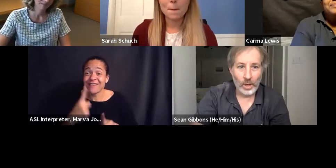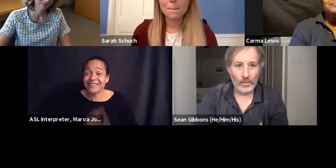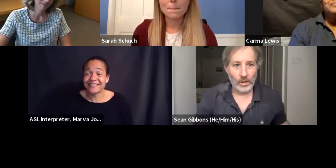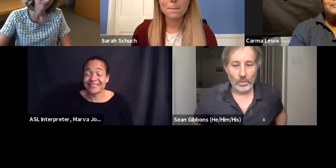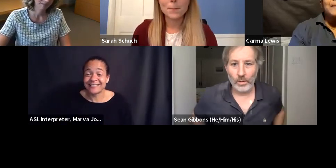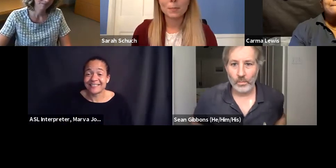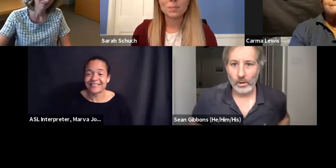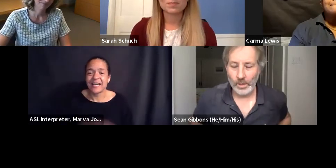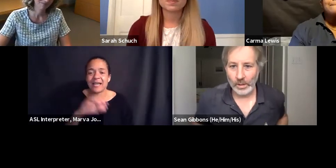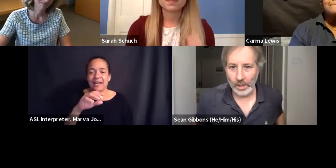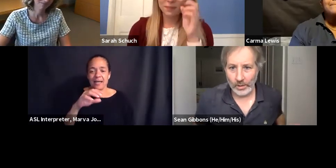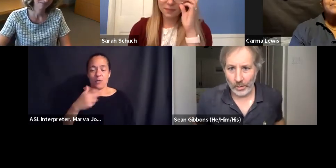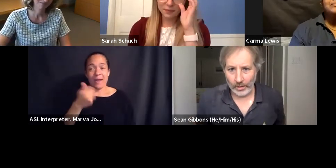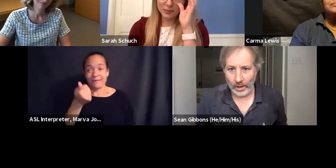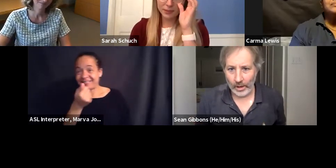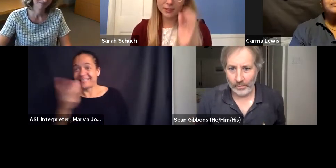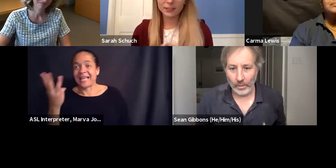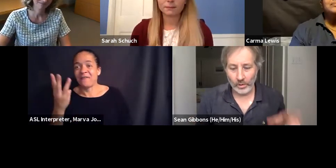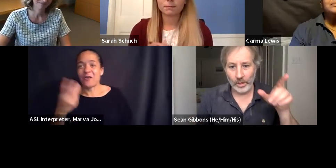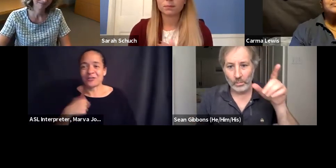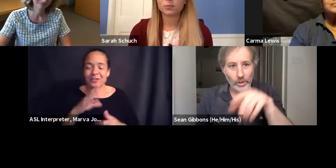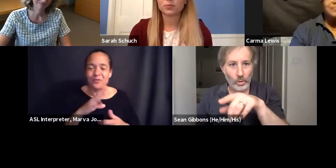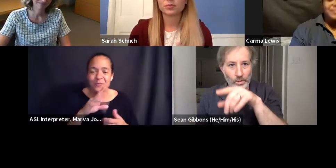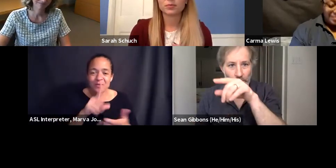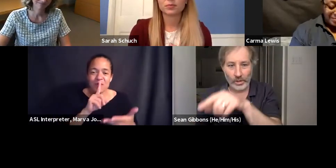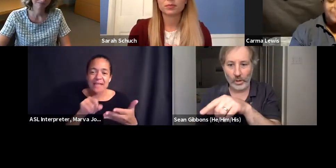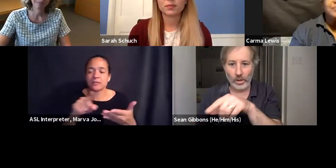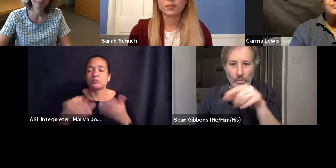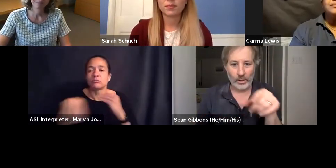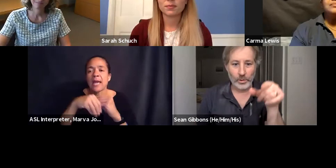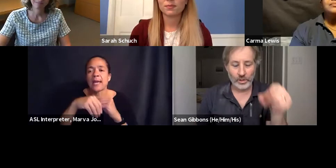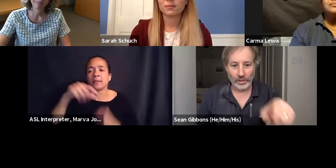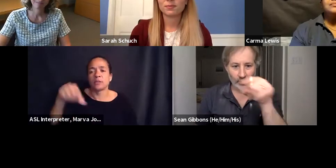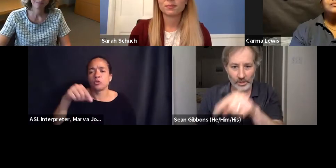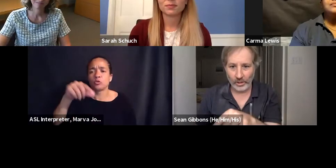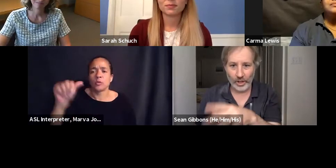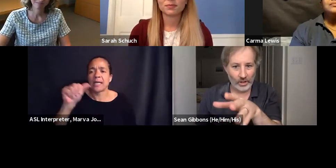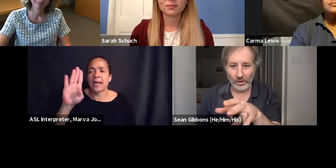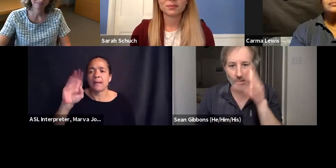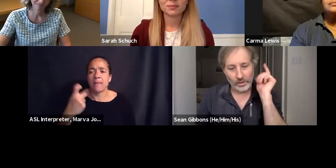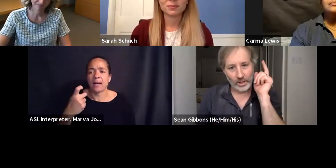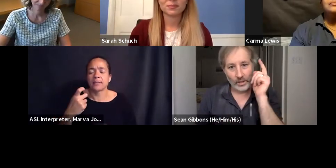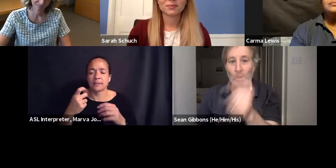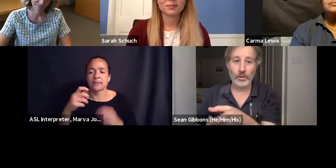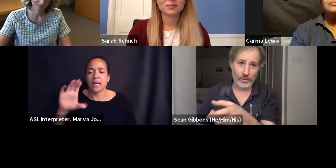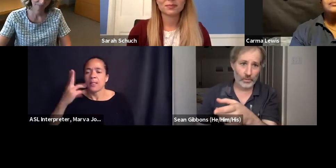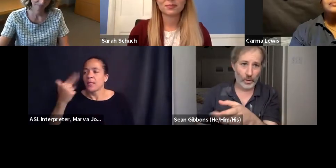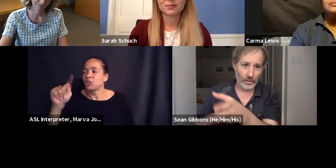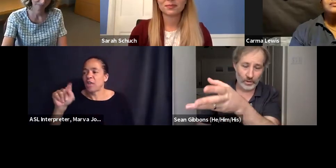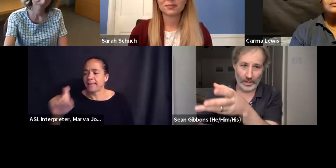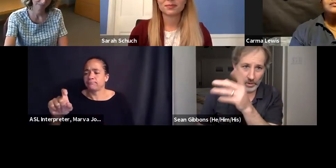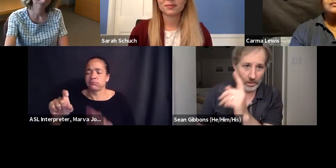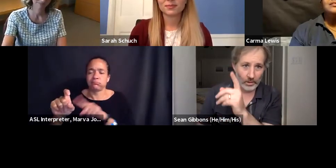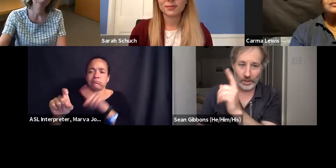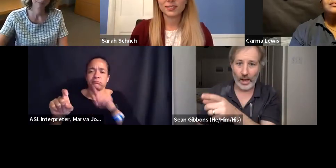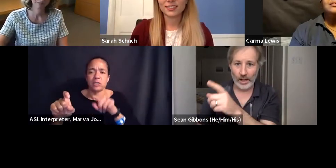And we have a number of them. All right, so let's get to it. And folks, you can put your questions in the Q&A box, which is adjacent to the chat, y'all know this, and then you can also vote for questions.